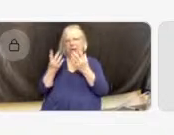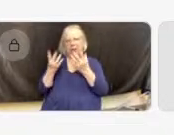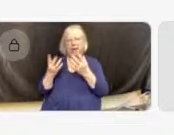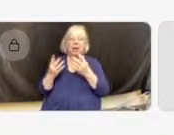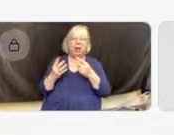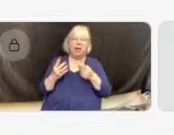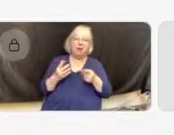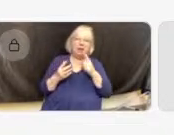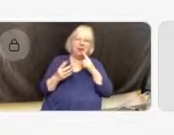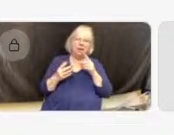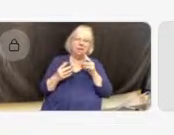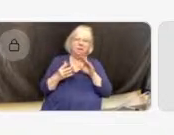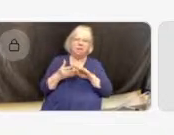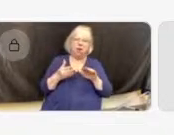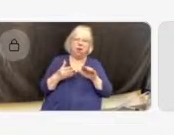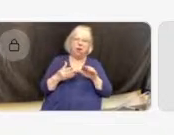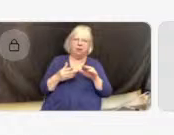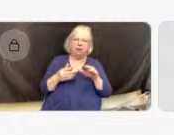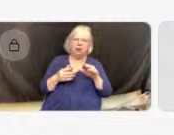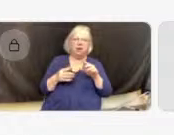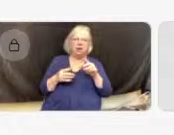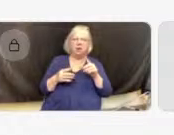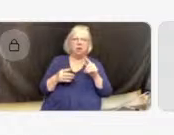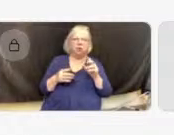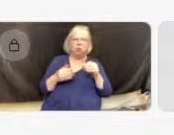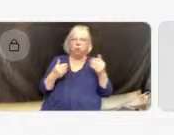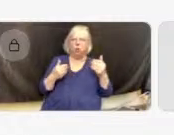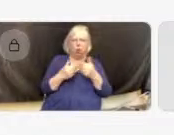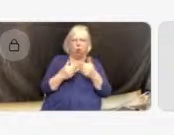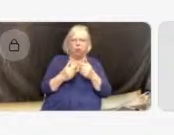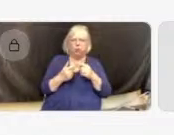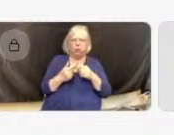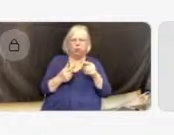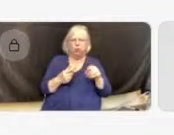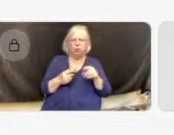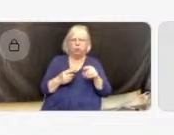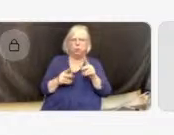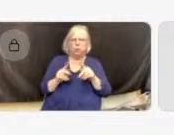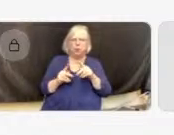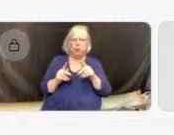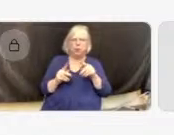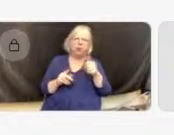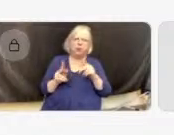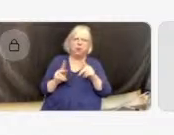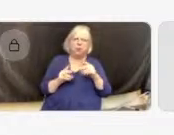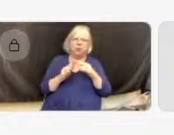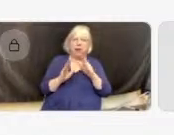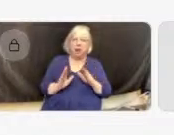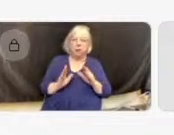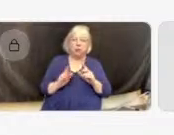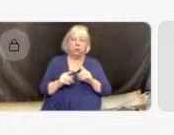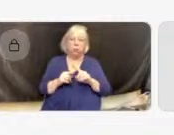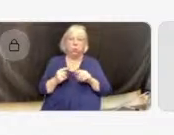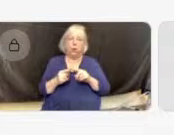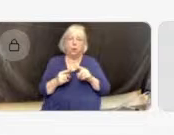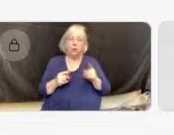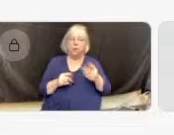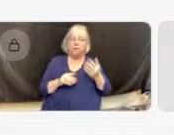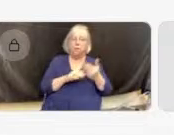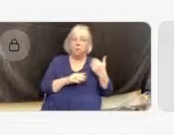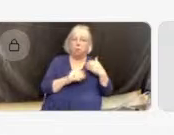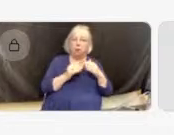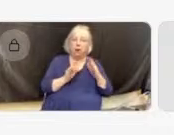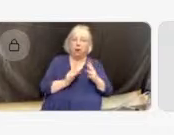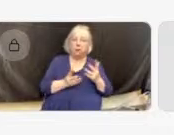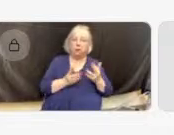house. And as she said, when the house caught fire and the other house caught on fire, I was living there as a young adult and we had